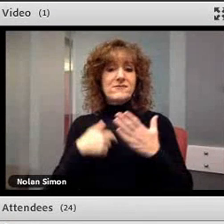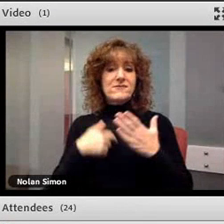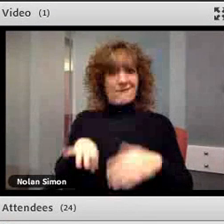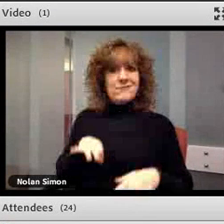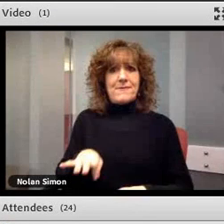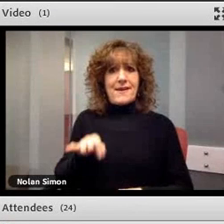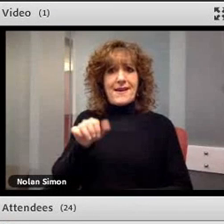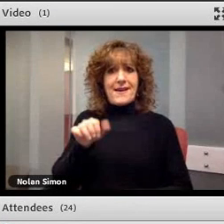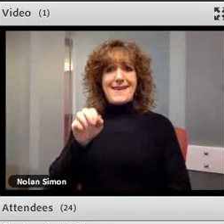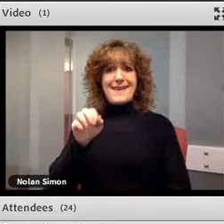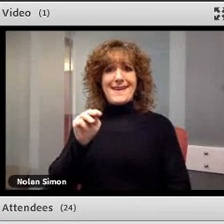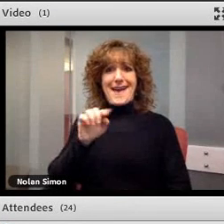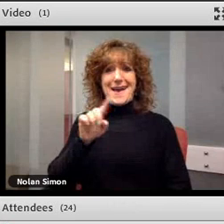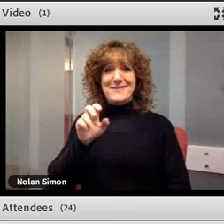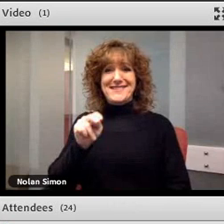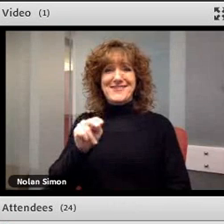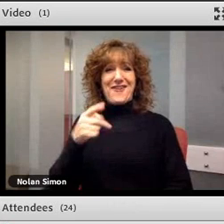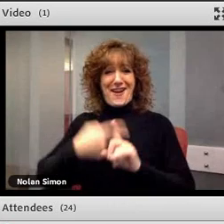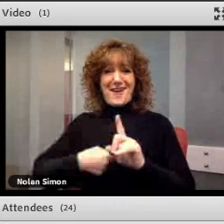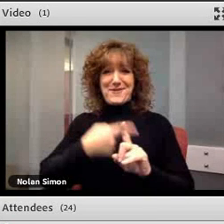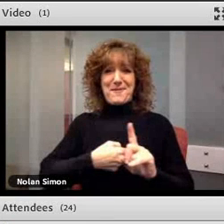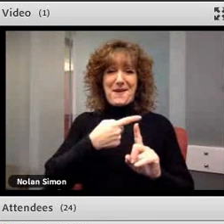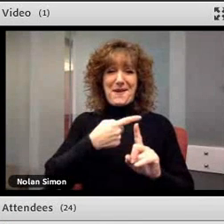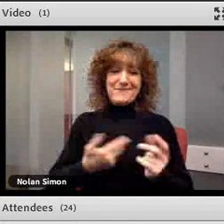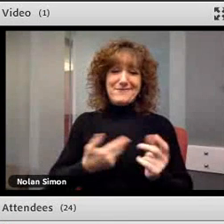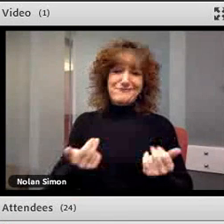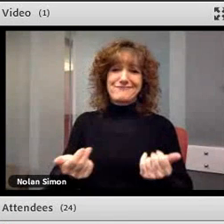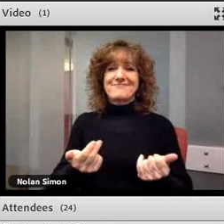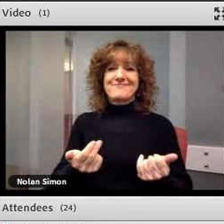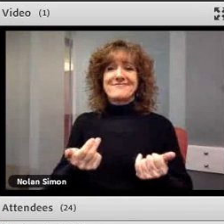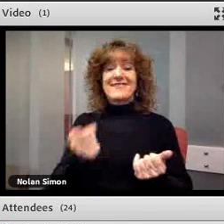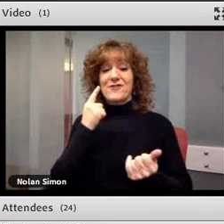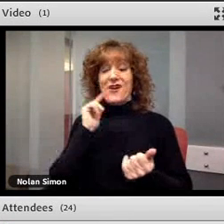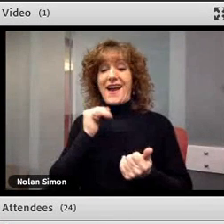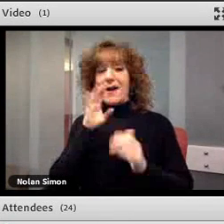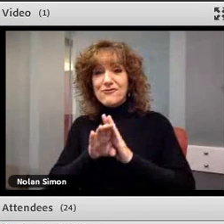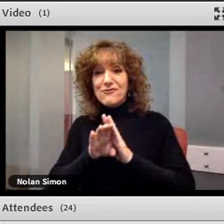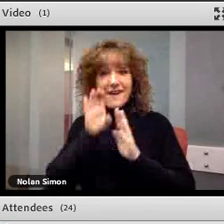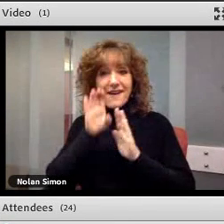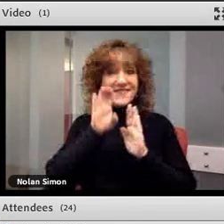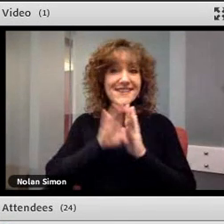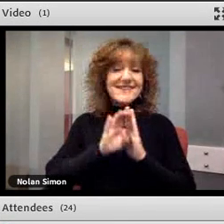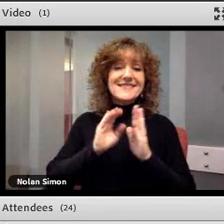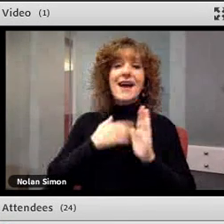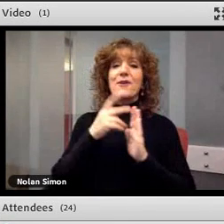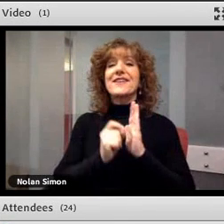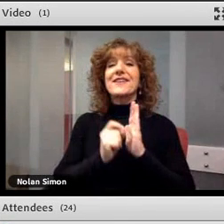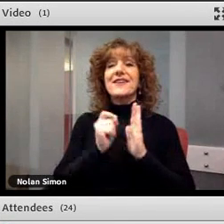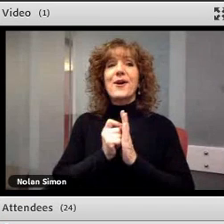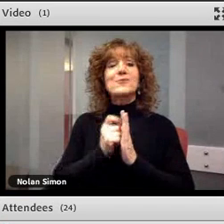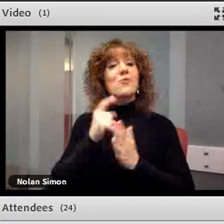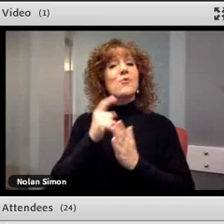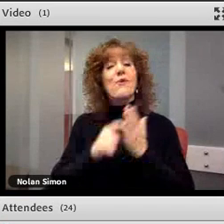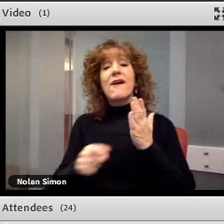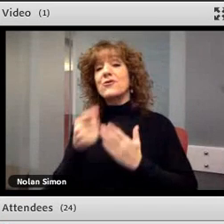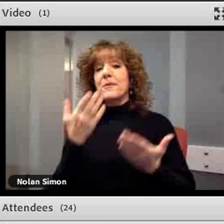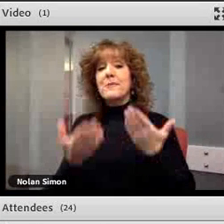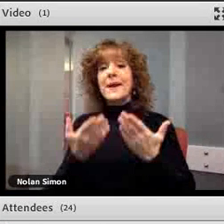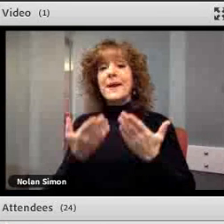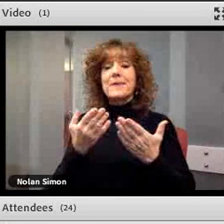pay Amazon every month for not only, all of our graphics and videos, but things that you may